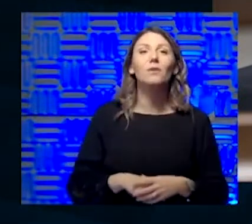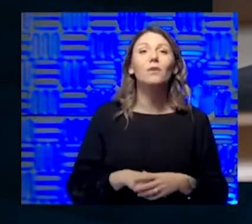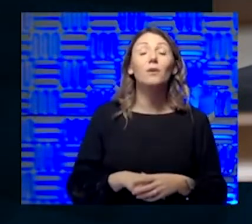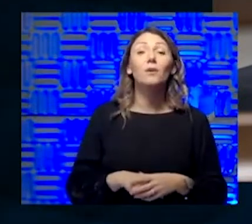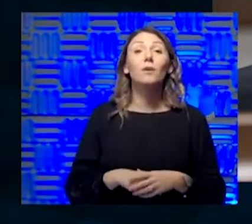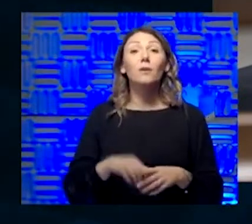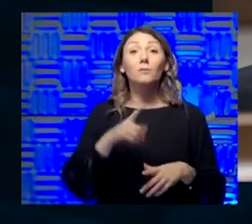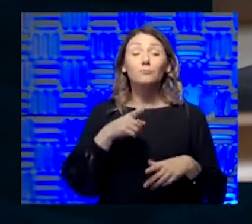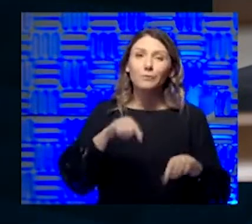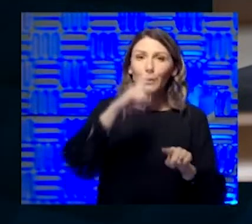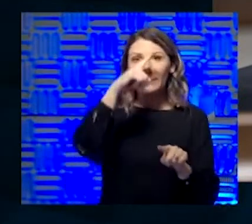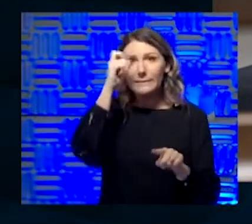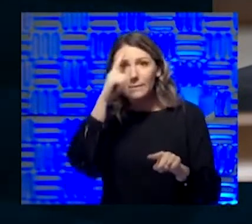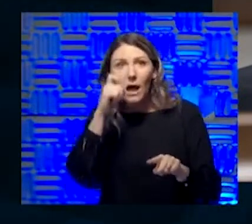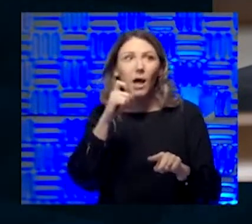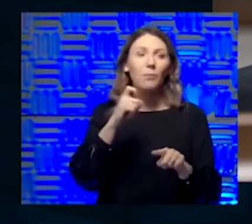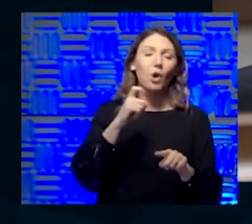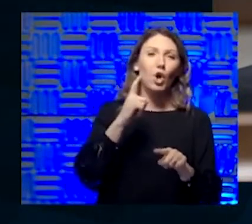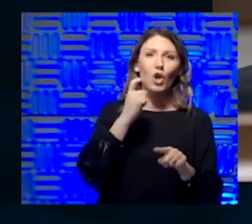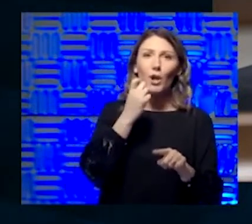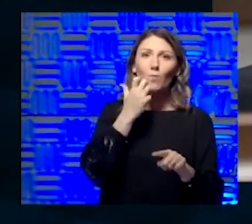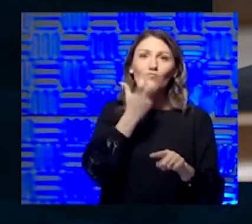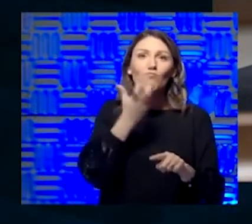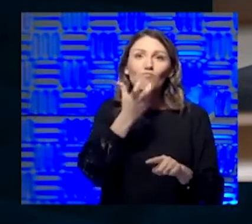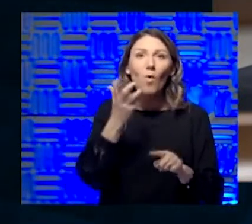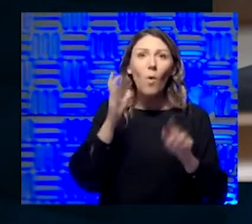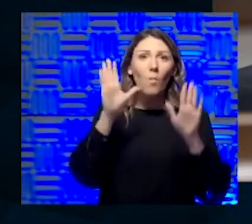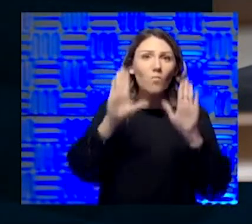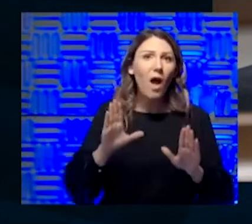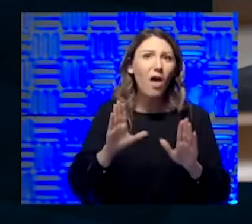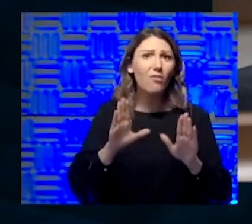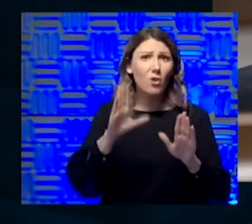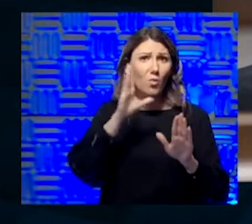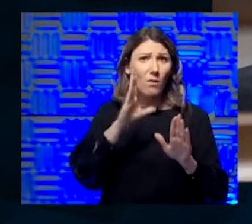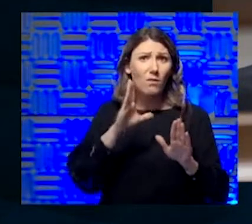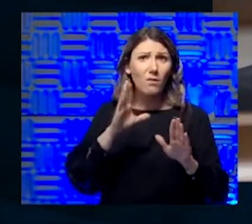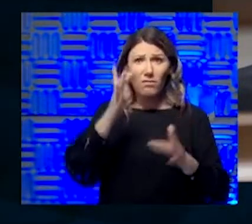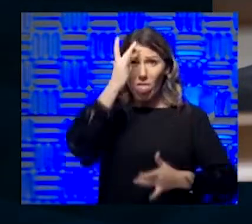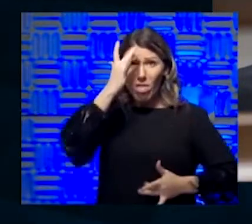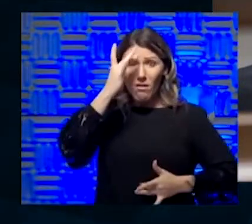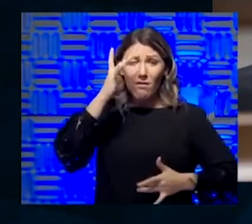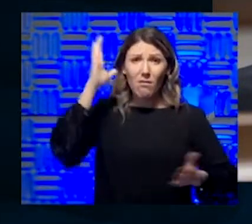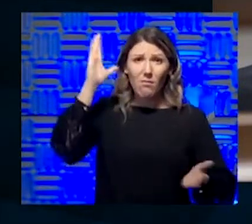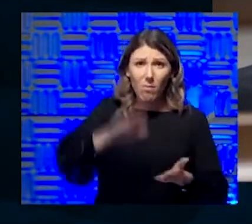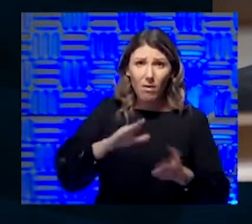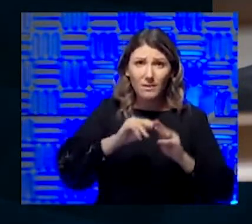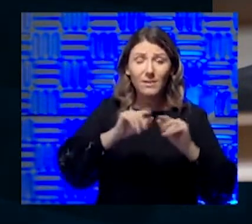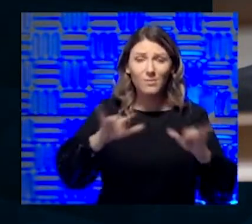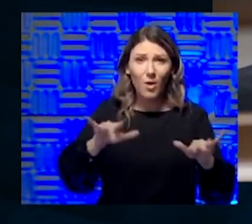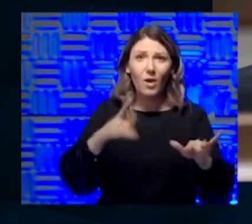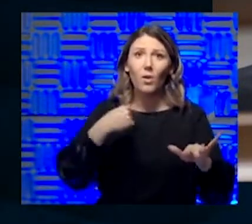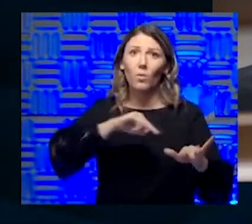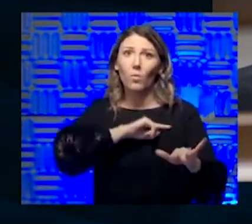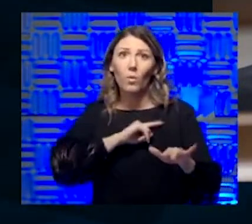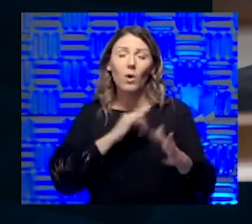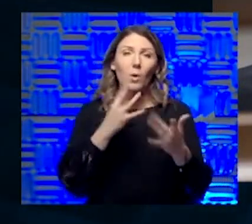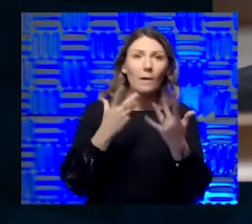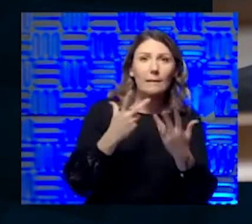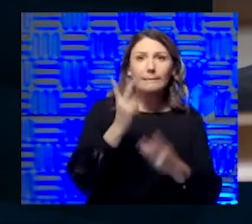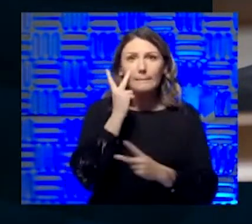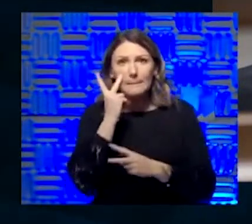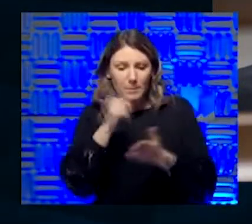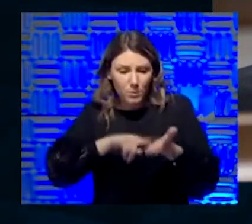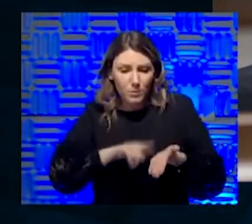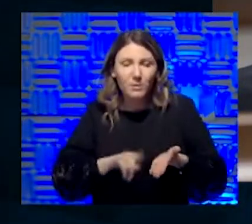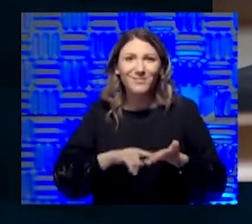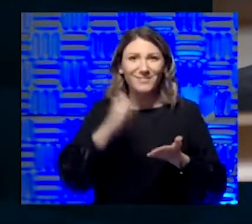weather, will spring weather, warmer weather bring us a virus that is less likely to spread? And we're anxious to find out that information. But all of